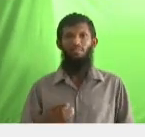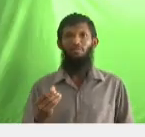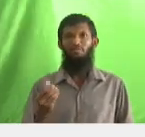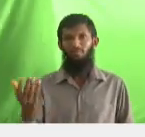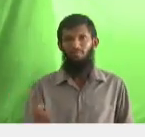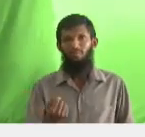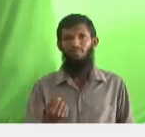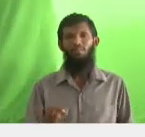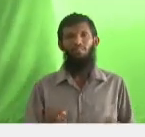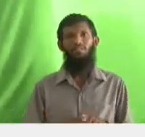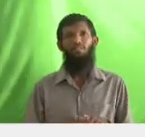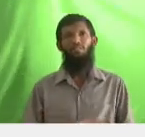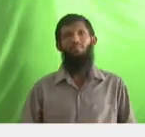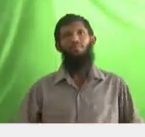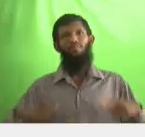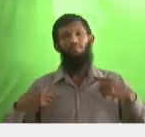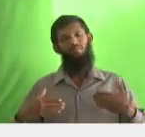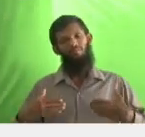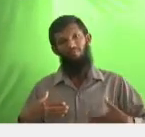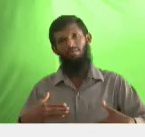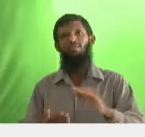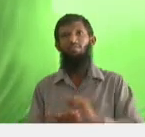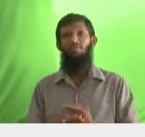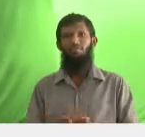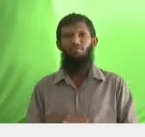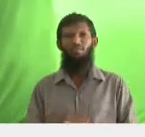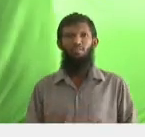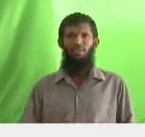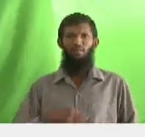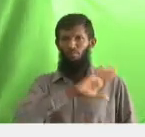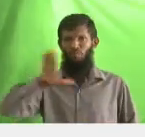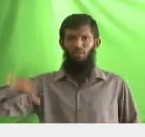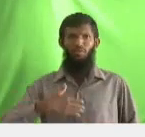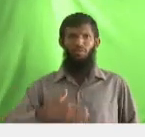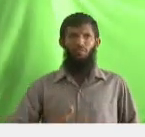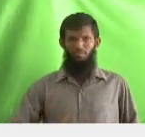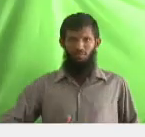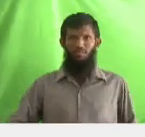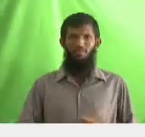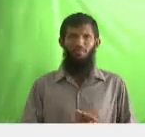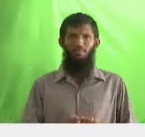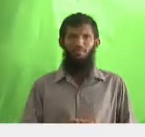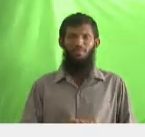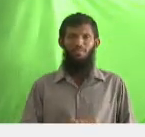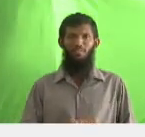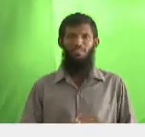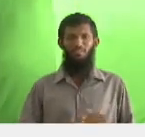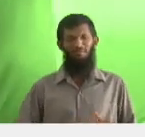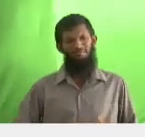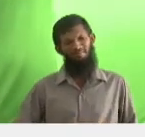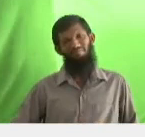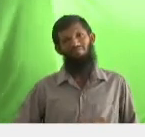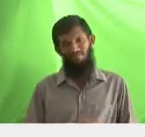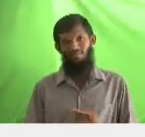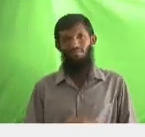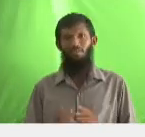survive. Every one of us has a stomach. This stomach needs to be filled. In order to fill it, we would